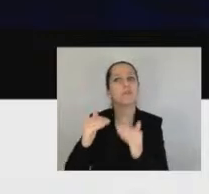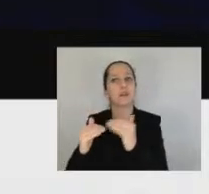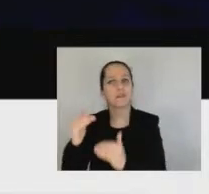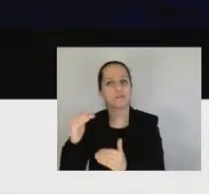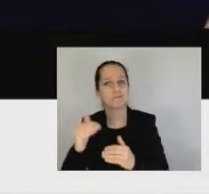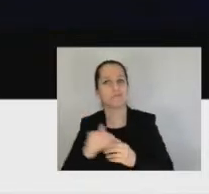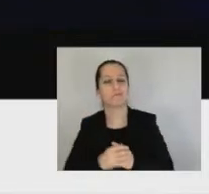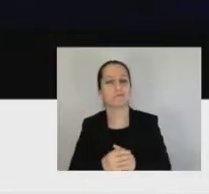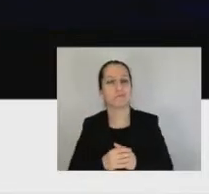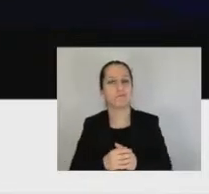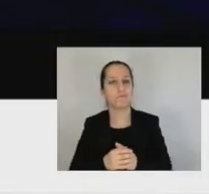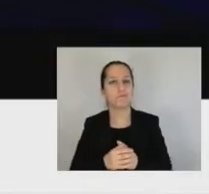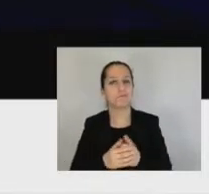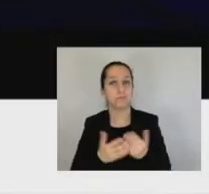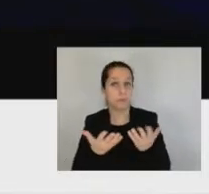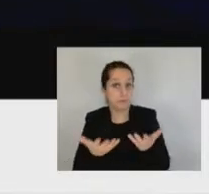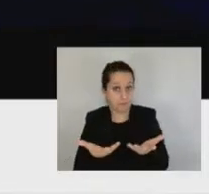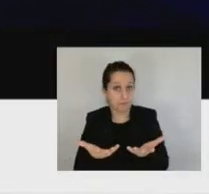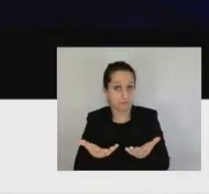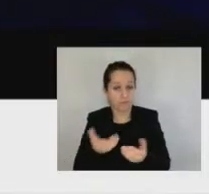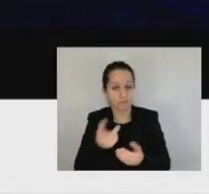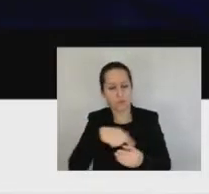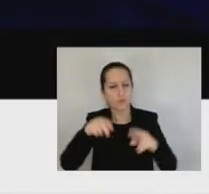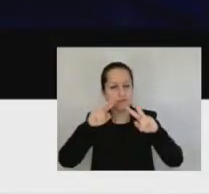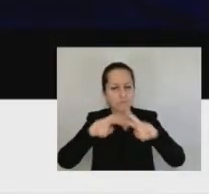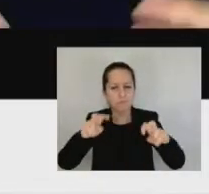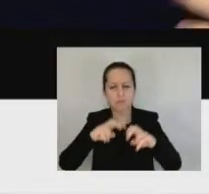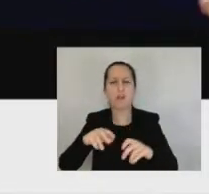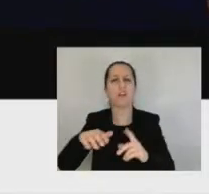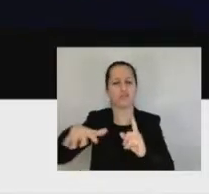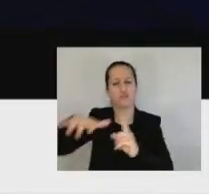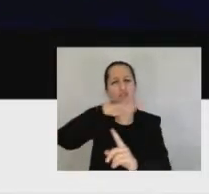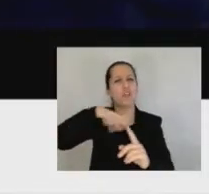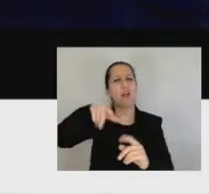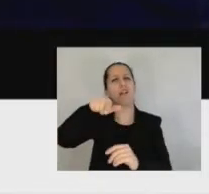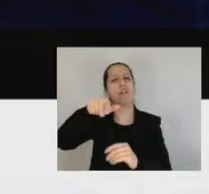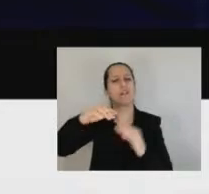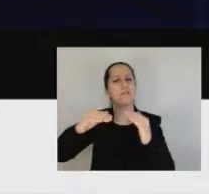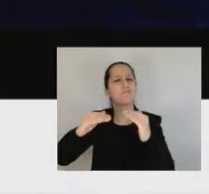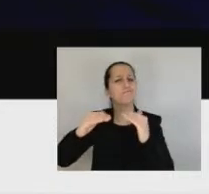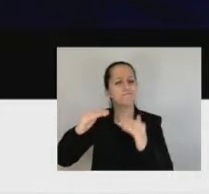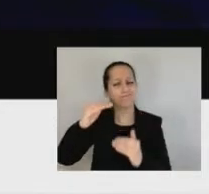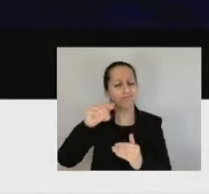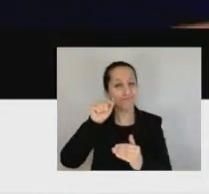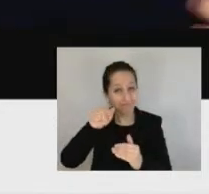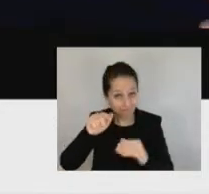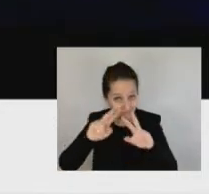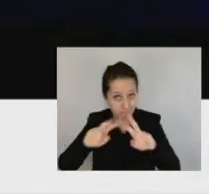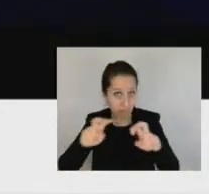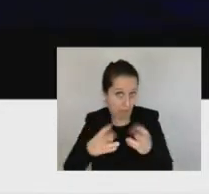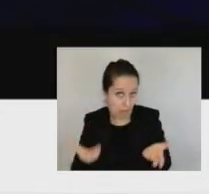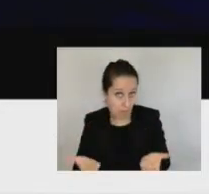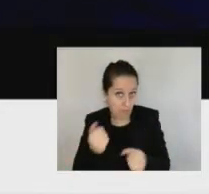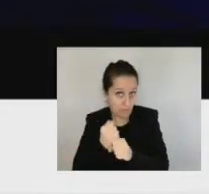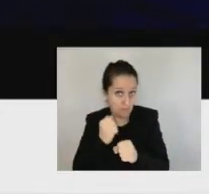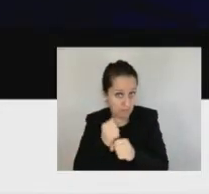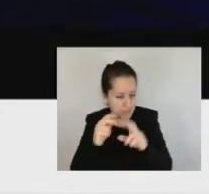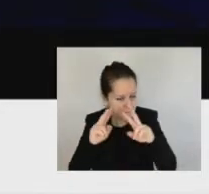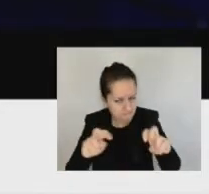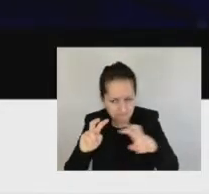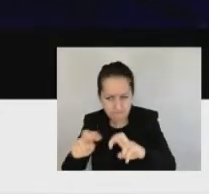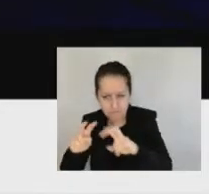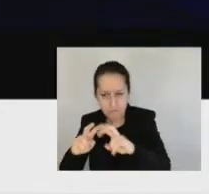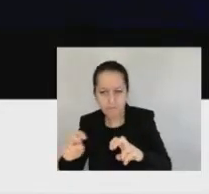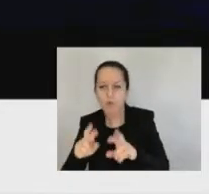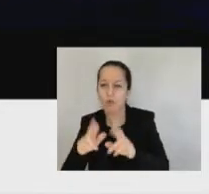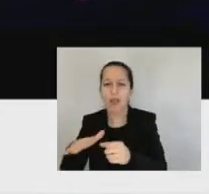that generation of inequality. In this operational framework on monitoring of social determinants, it's central